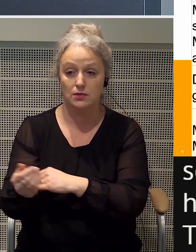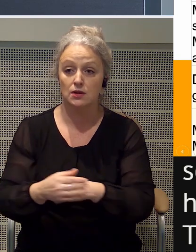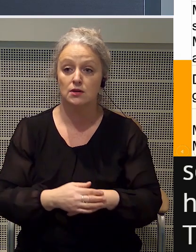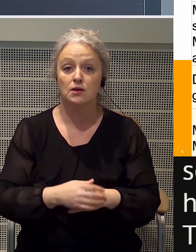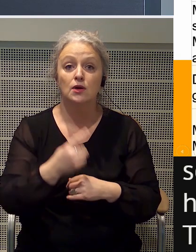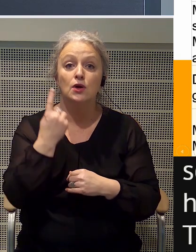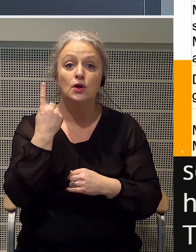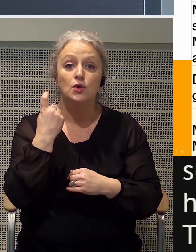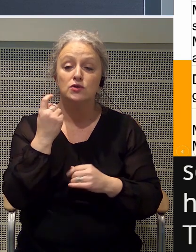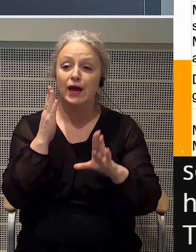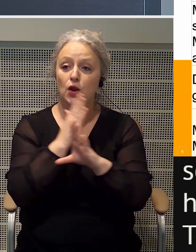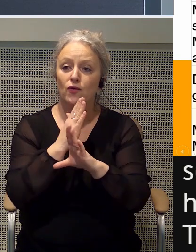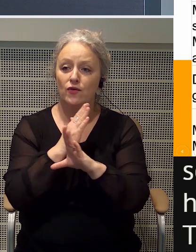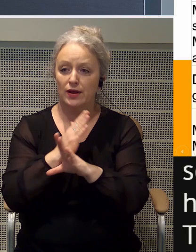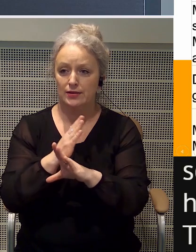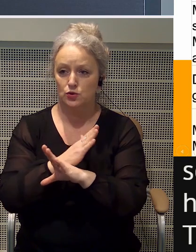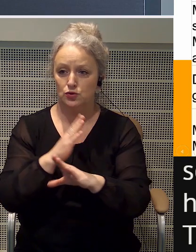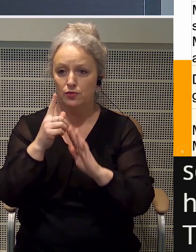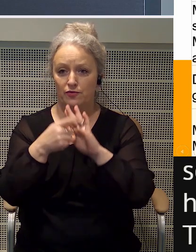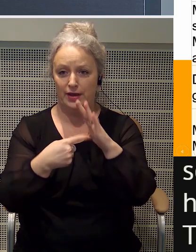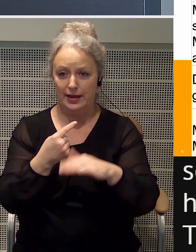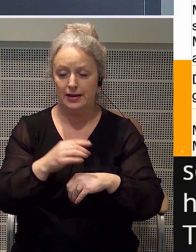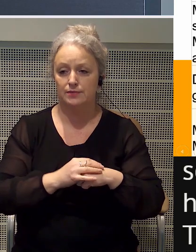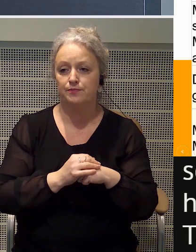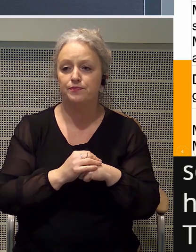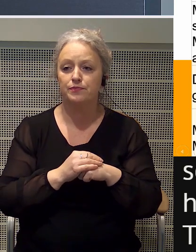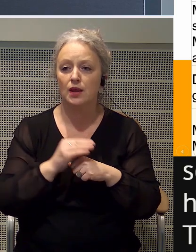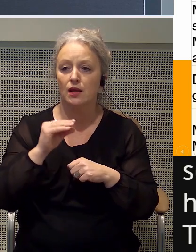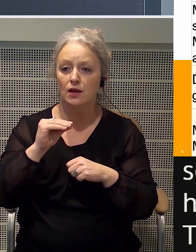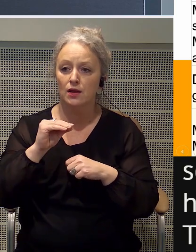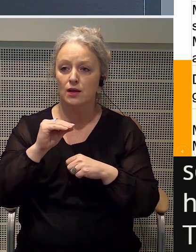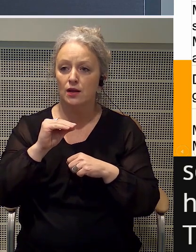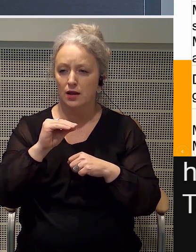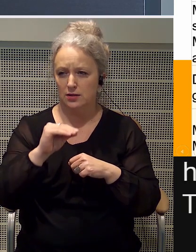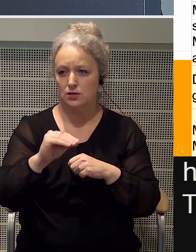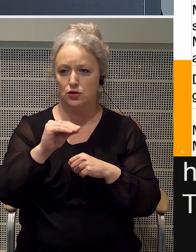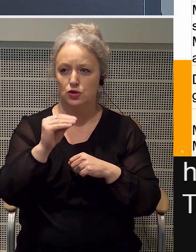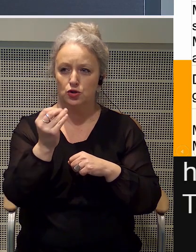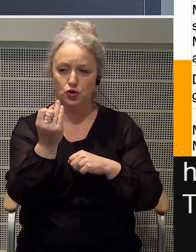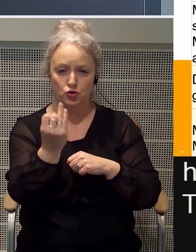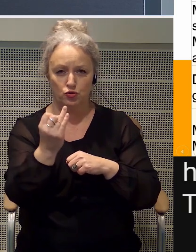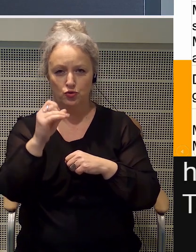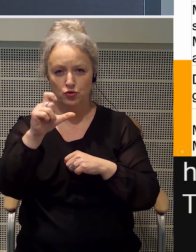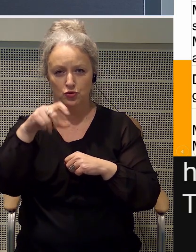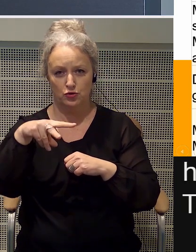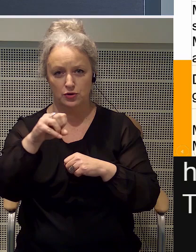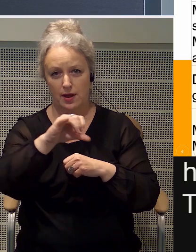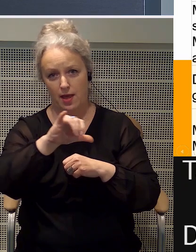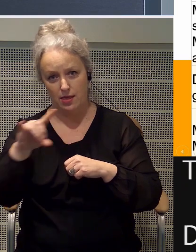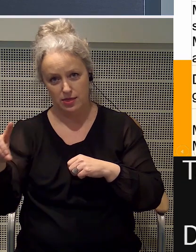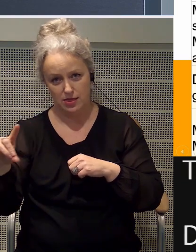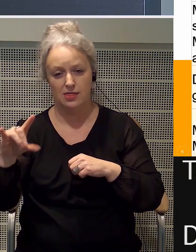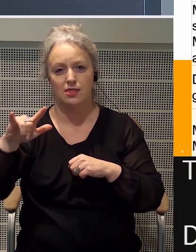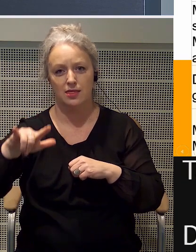supporting 7 patients with cystic fibrosis. More about Duchenne muscular dystrophy.